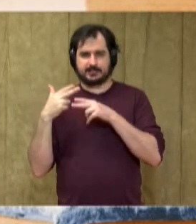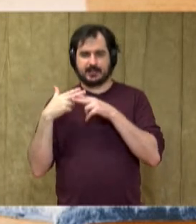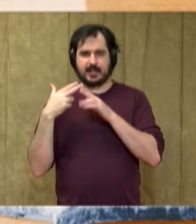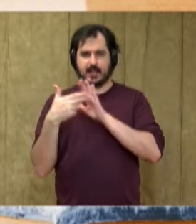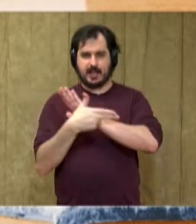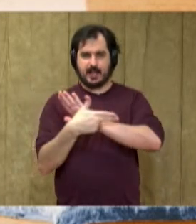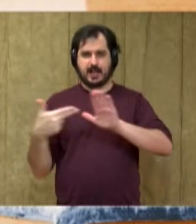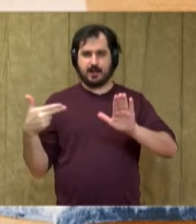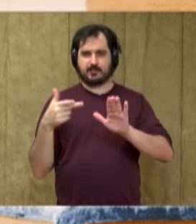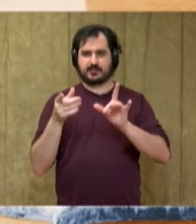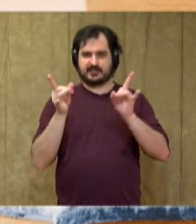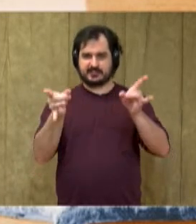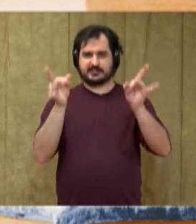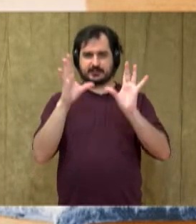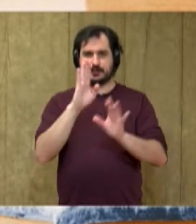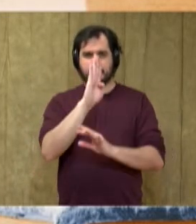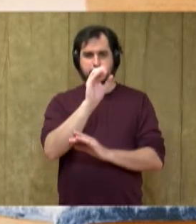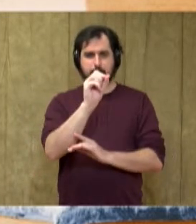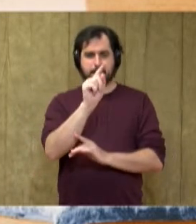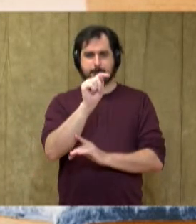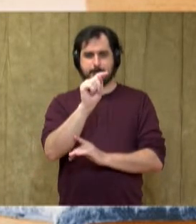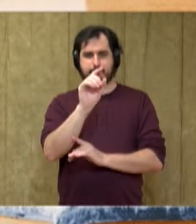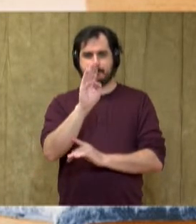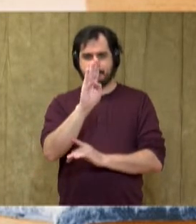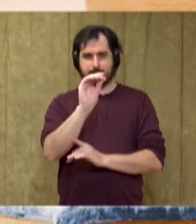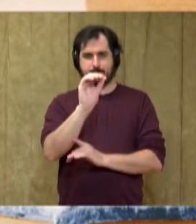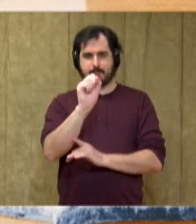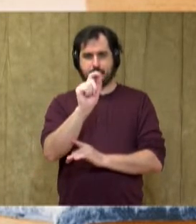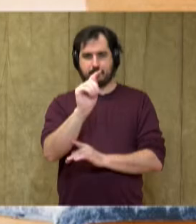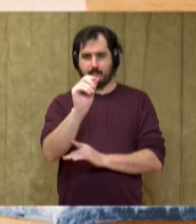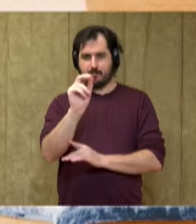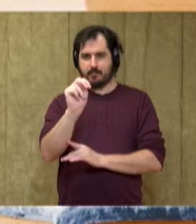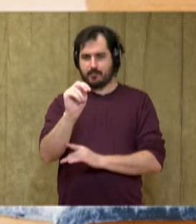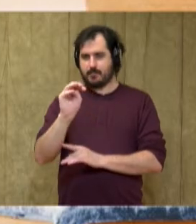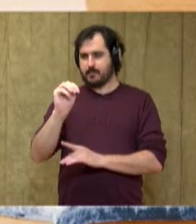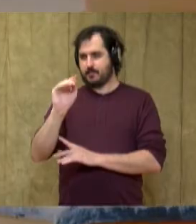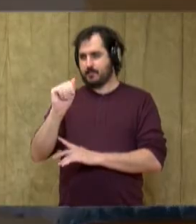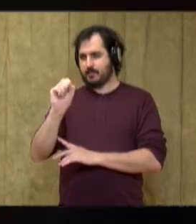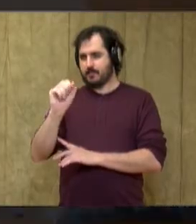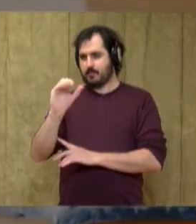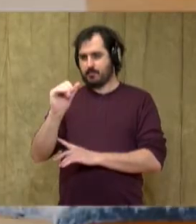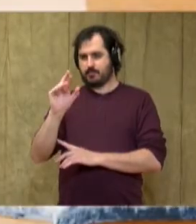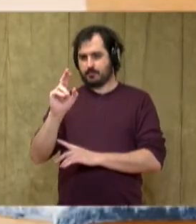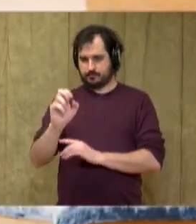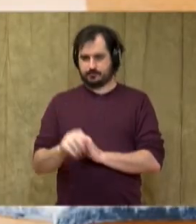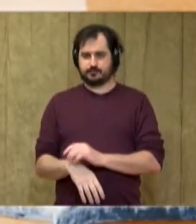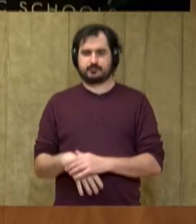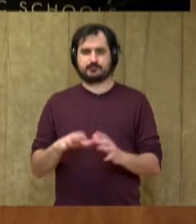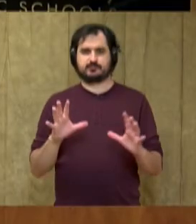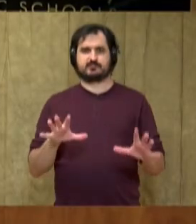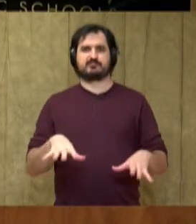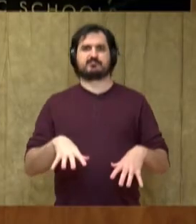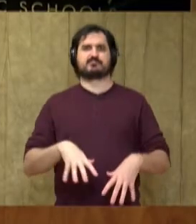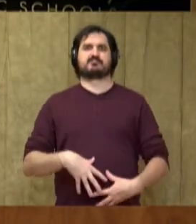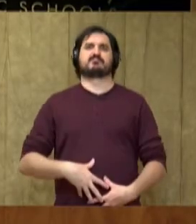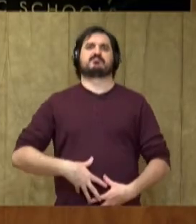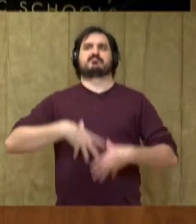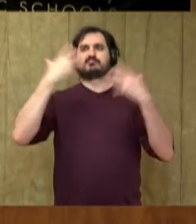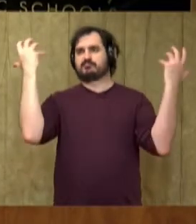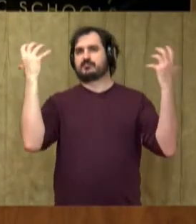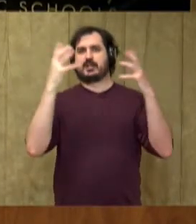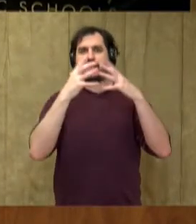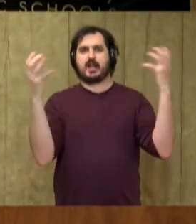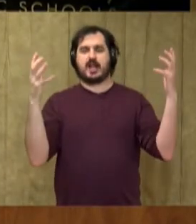Massacre, and it stirred up plenty of anger on both sides. Okay? So, was this a